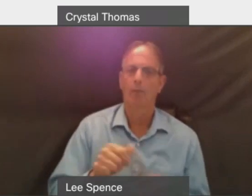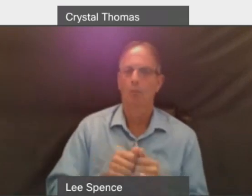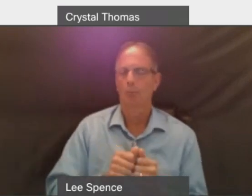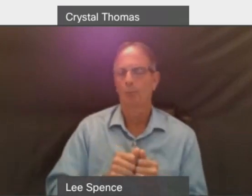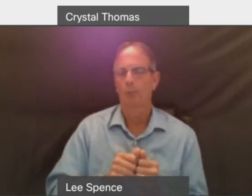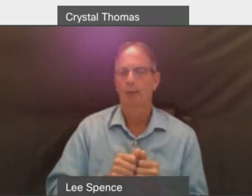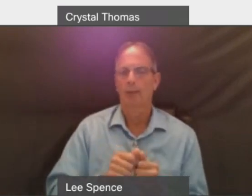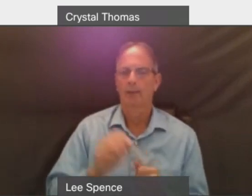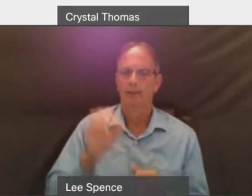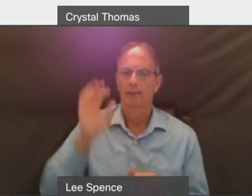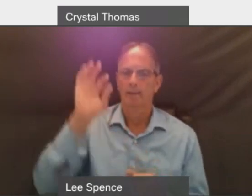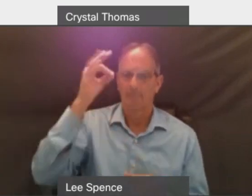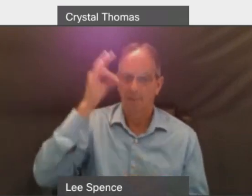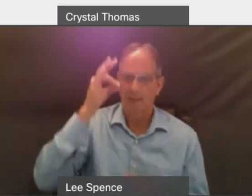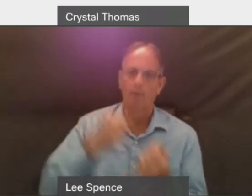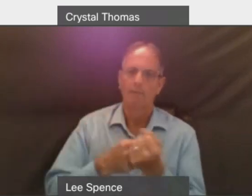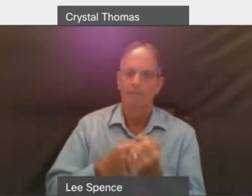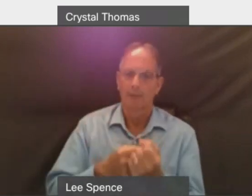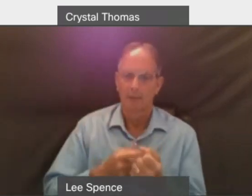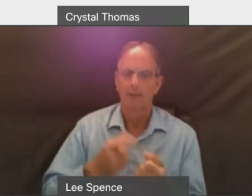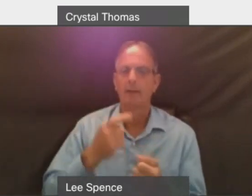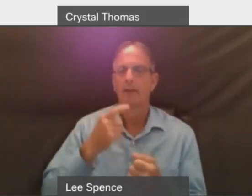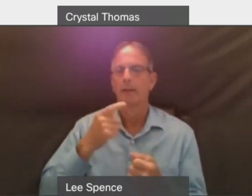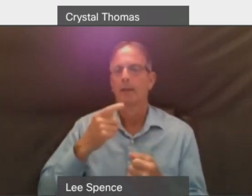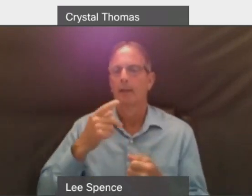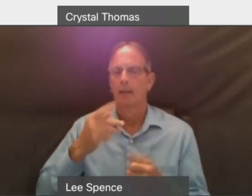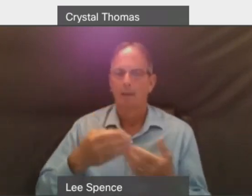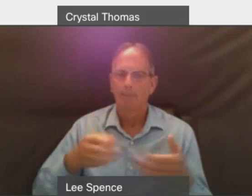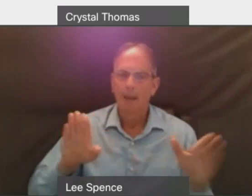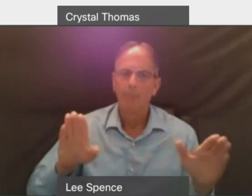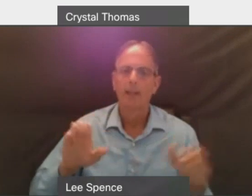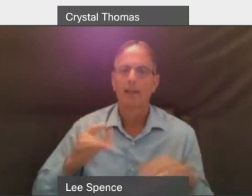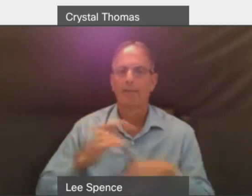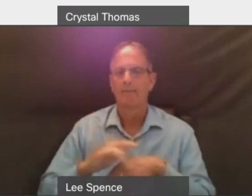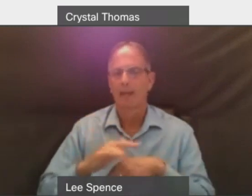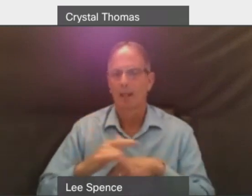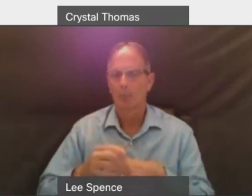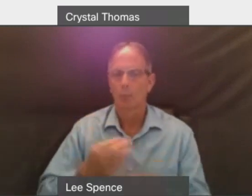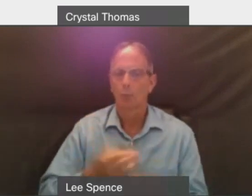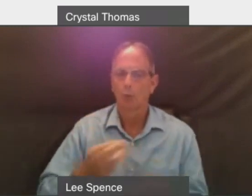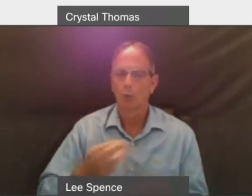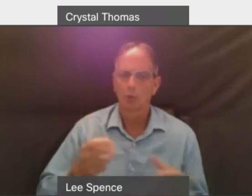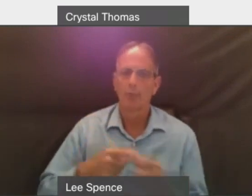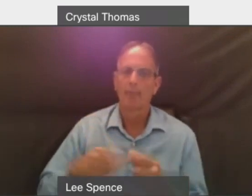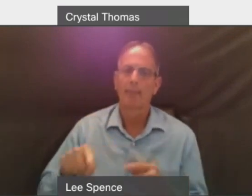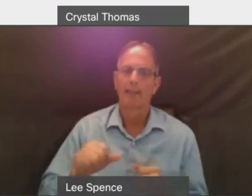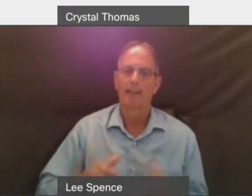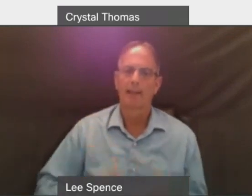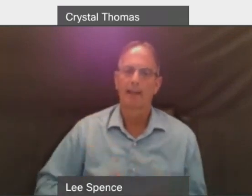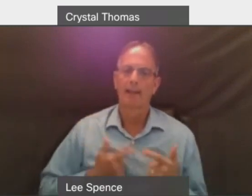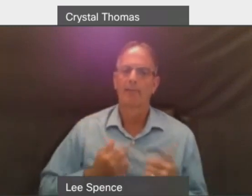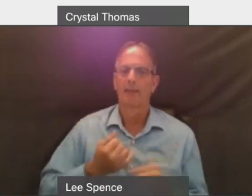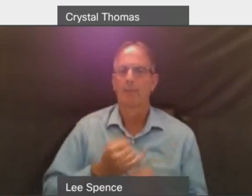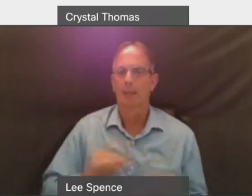generally federally funded, publicly available resources so that they can live independently. We would, of course, continue